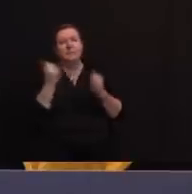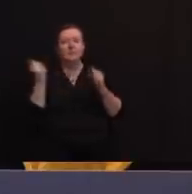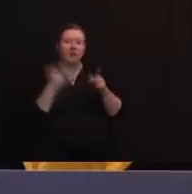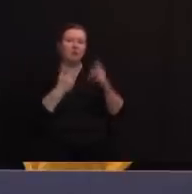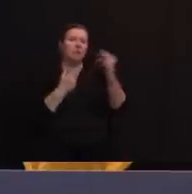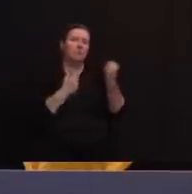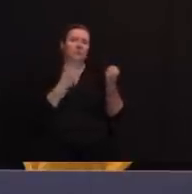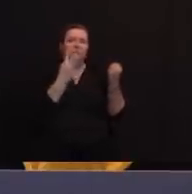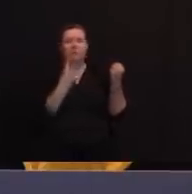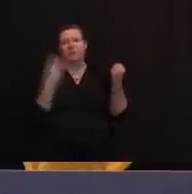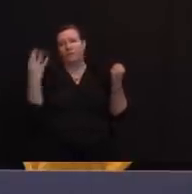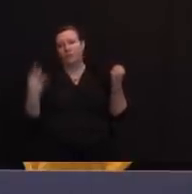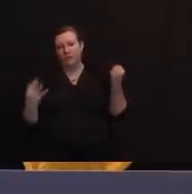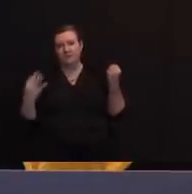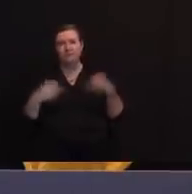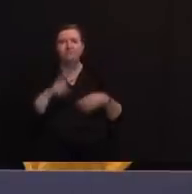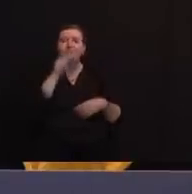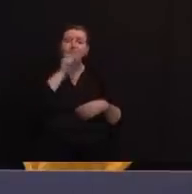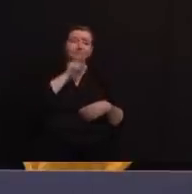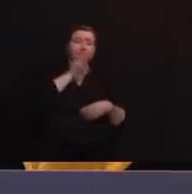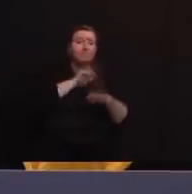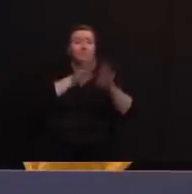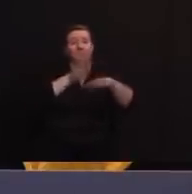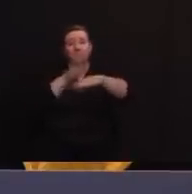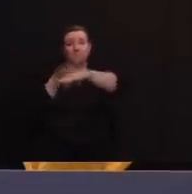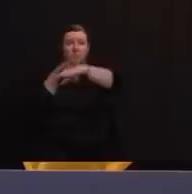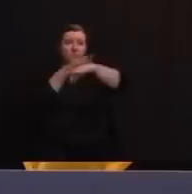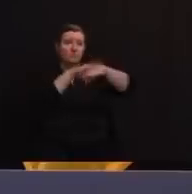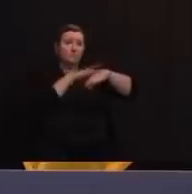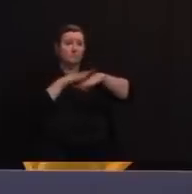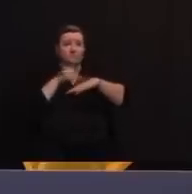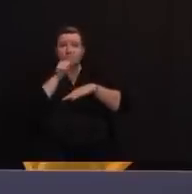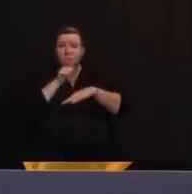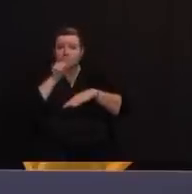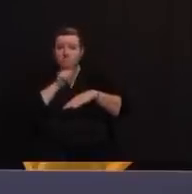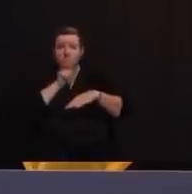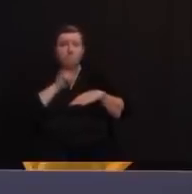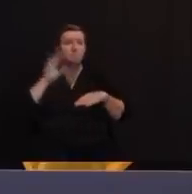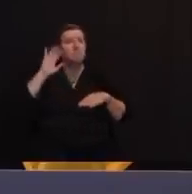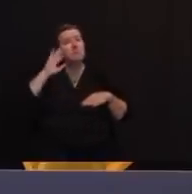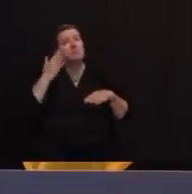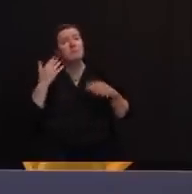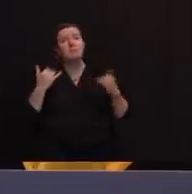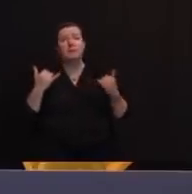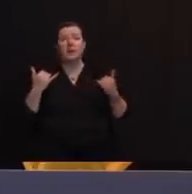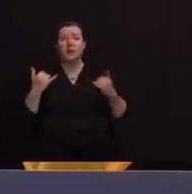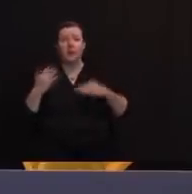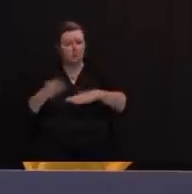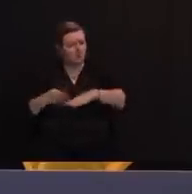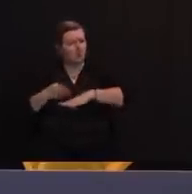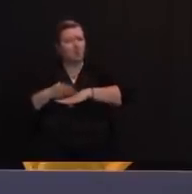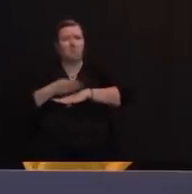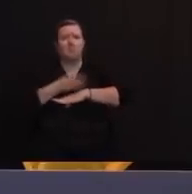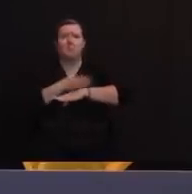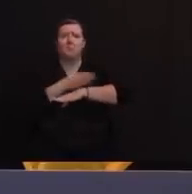We're not out of the woods, but we can see the edge of the woods. We just got to keep our guard up